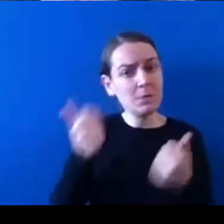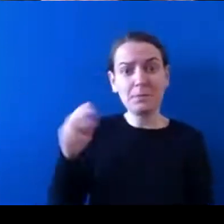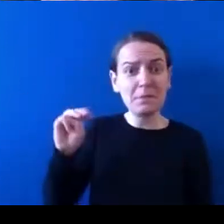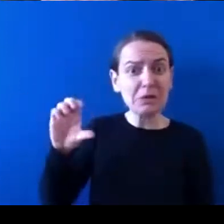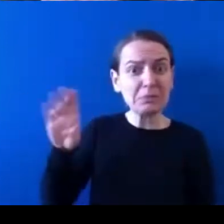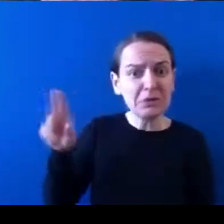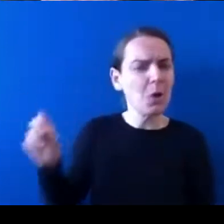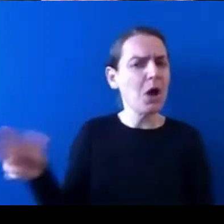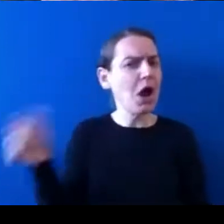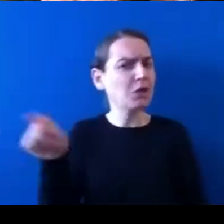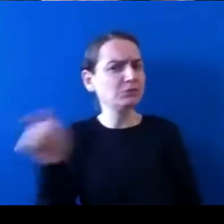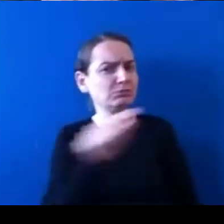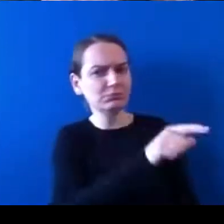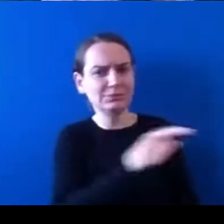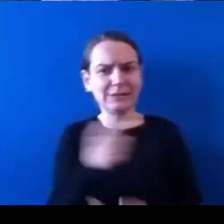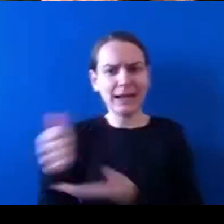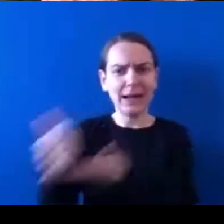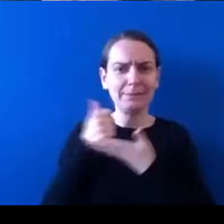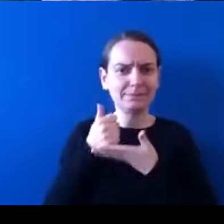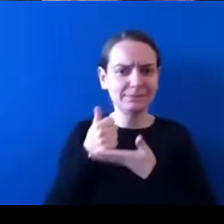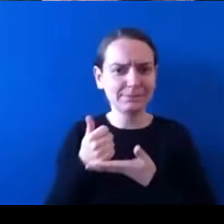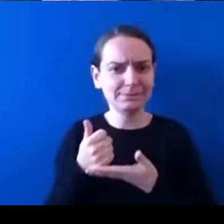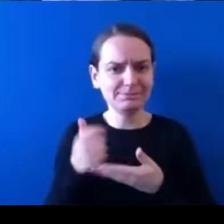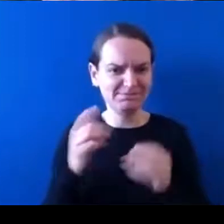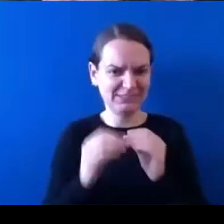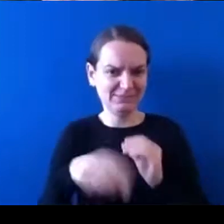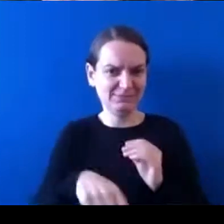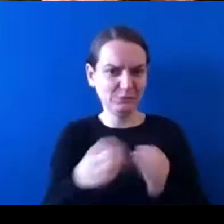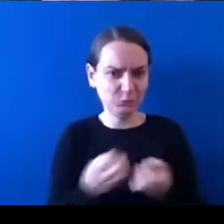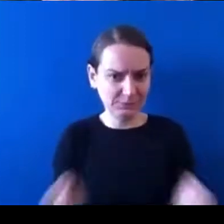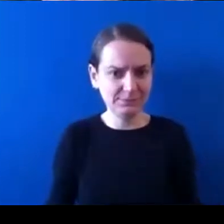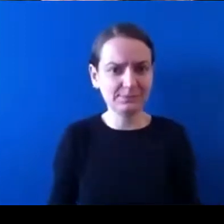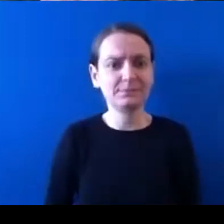You should be able to use complex orientation skills.